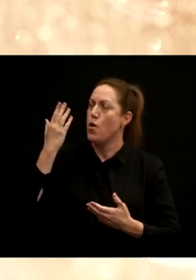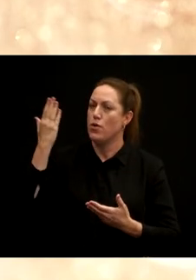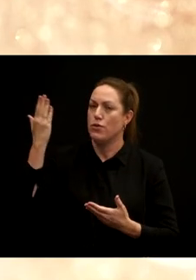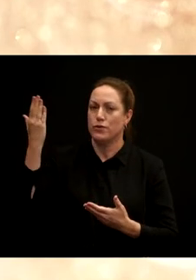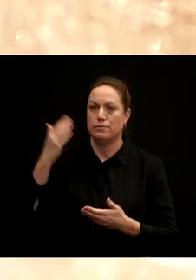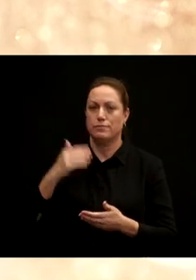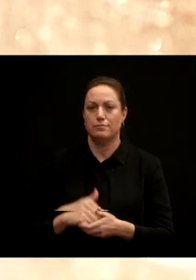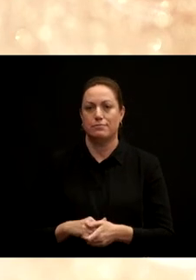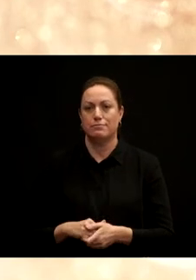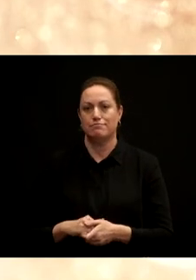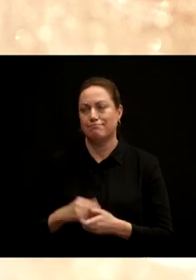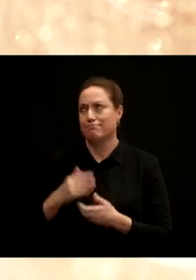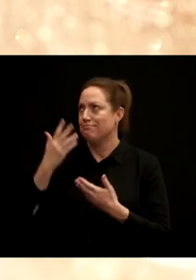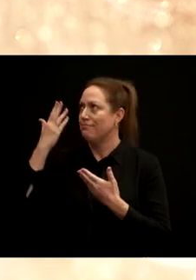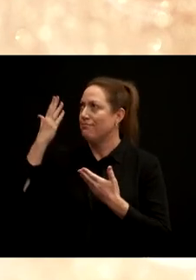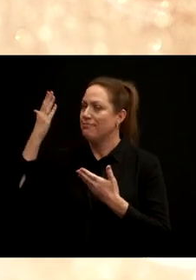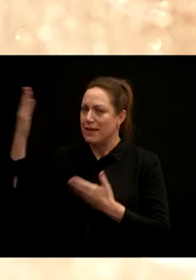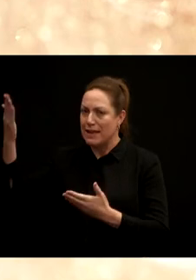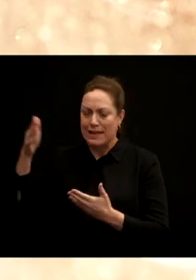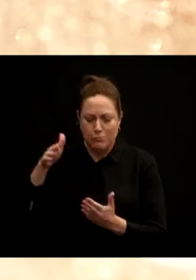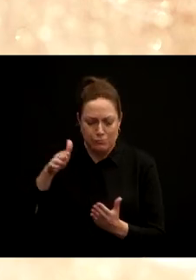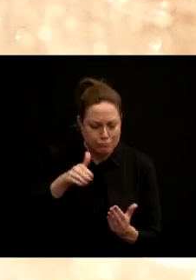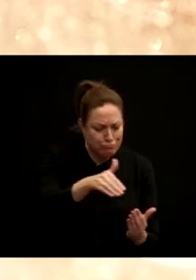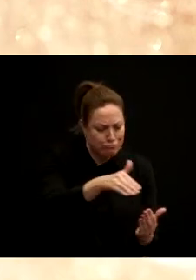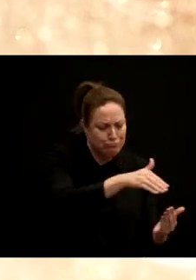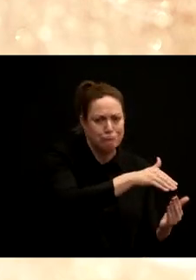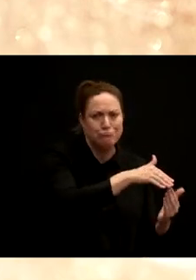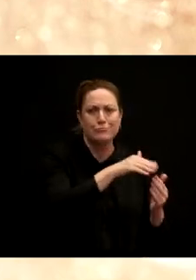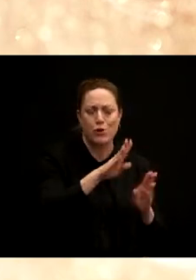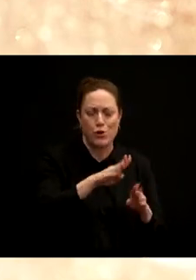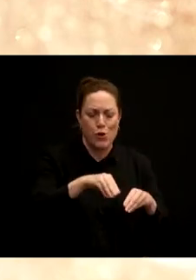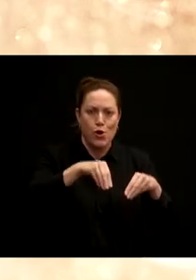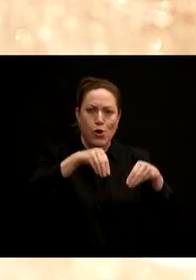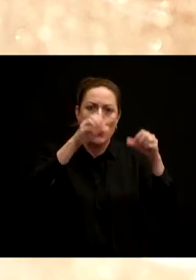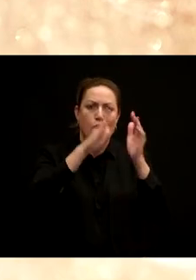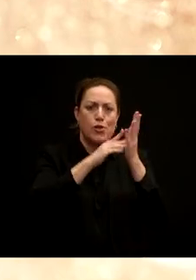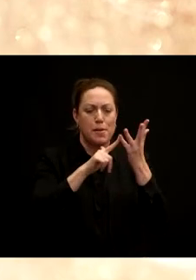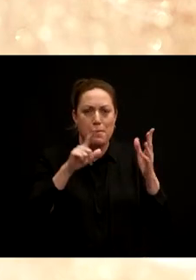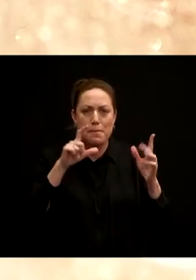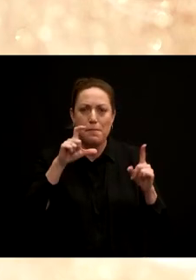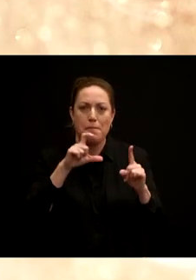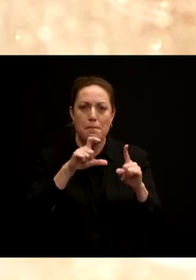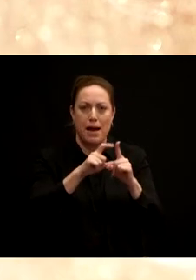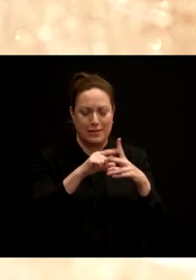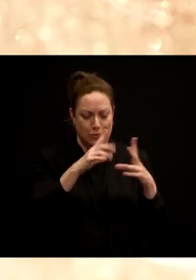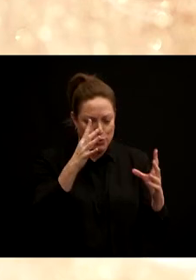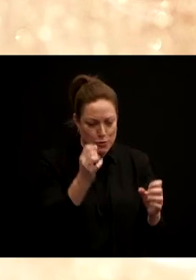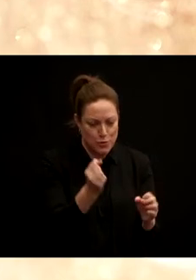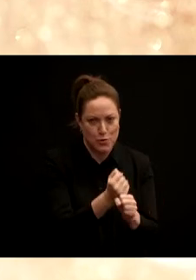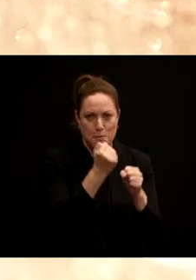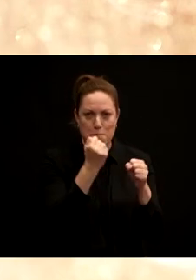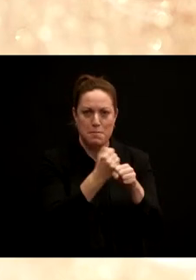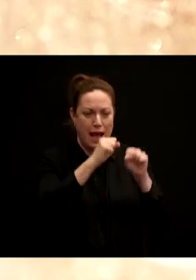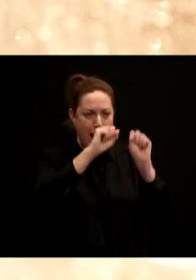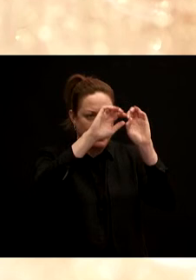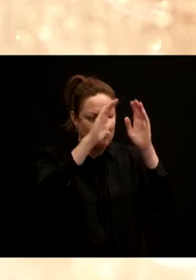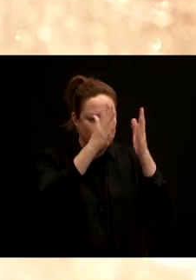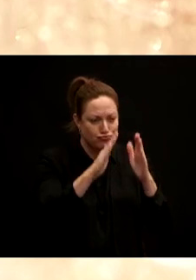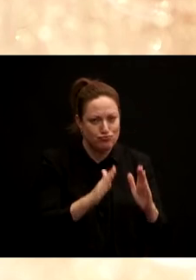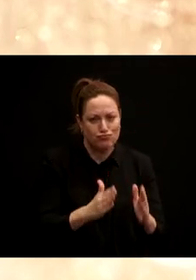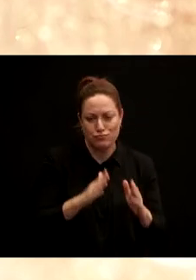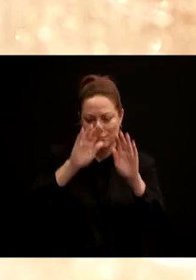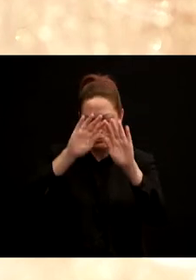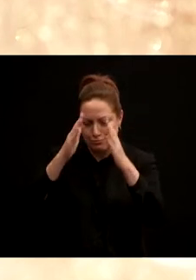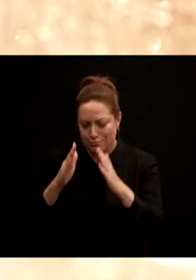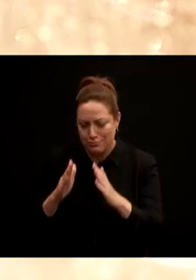gathers up earth and mud and lovingly molds each indentation, dimple, and